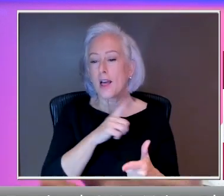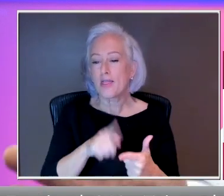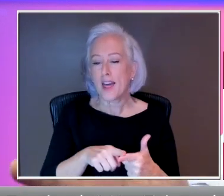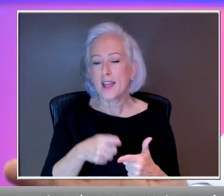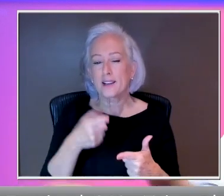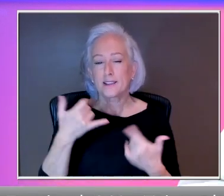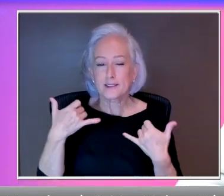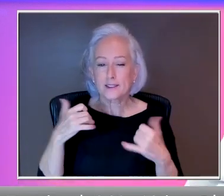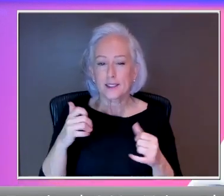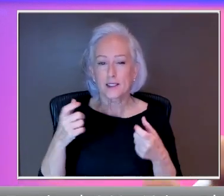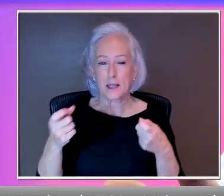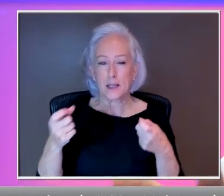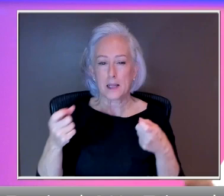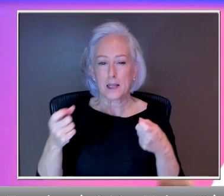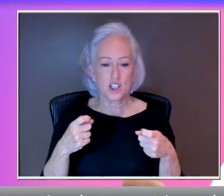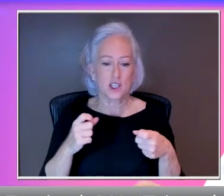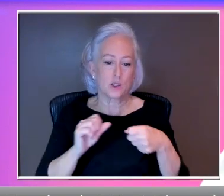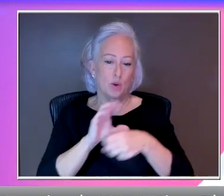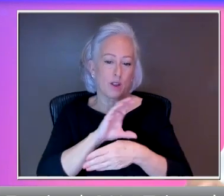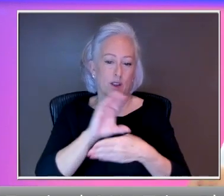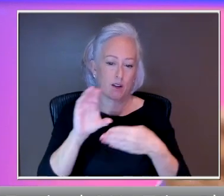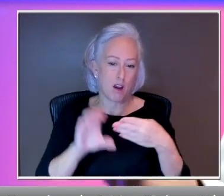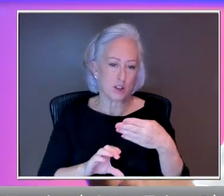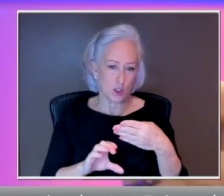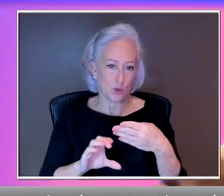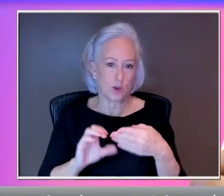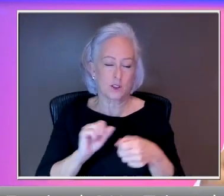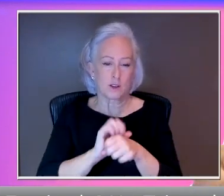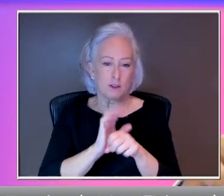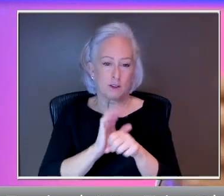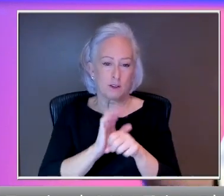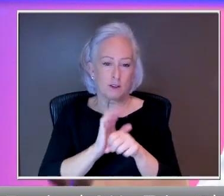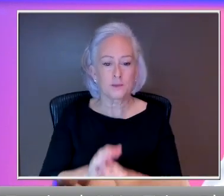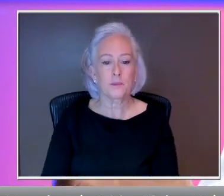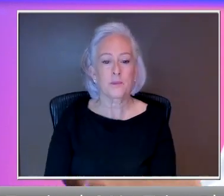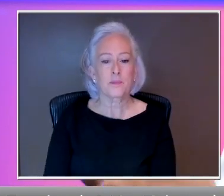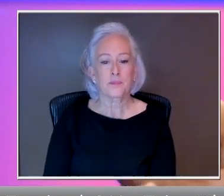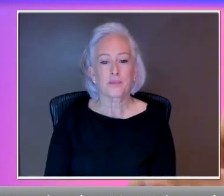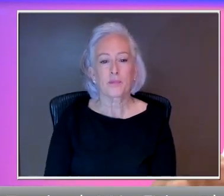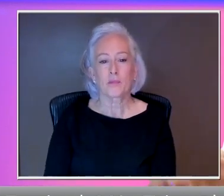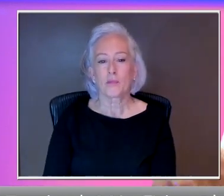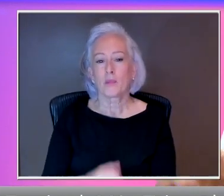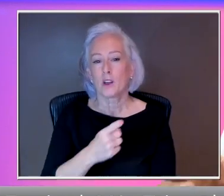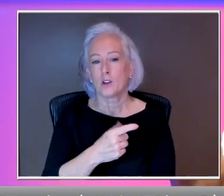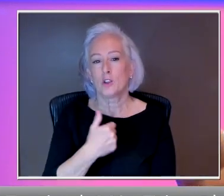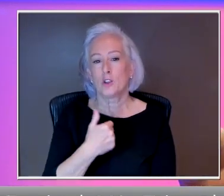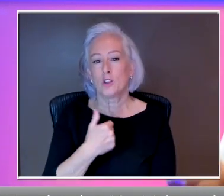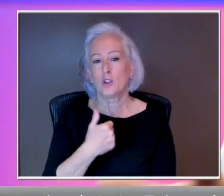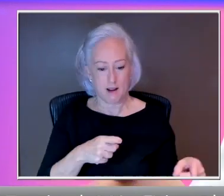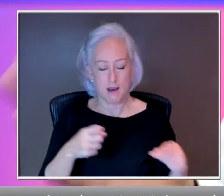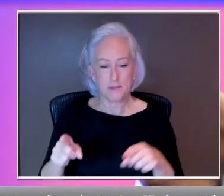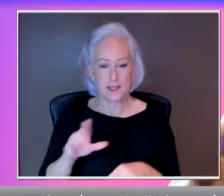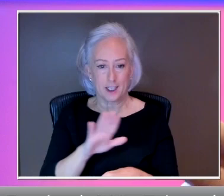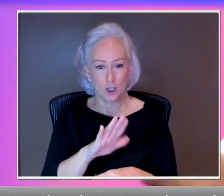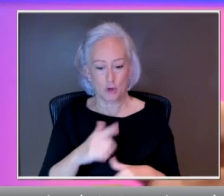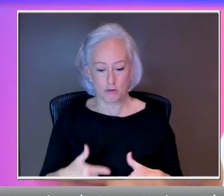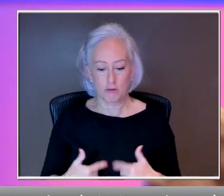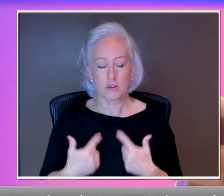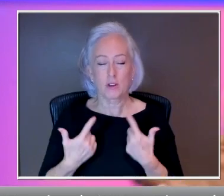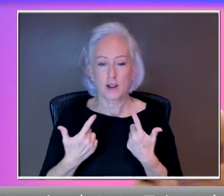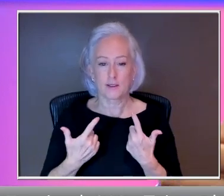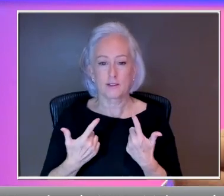kind of the consequences of COVID. And frankly, she had a lot going on. And